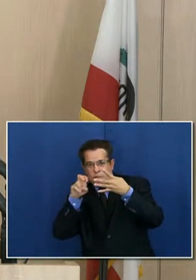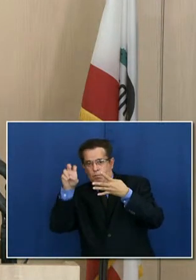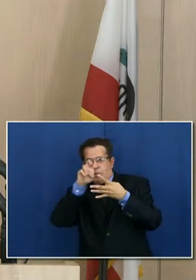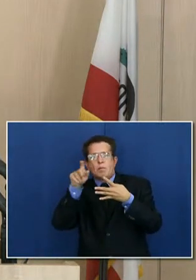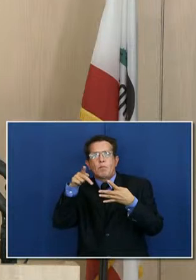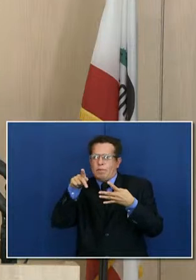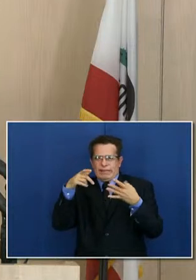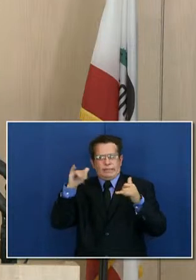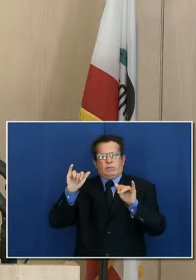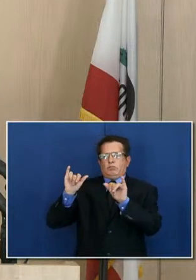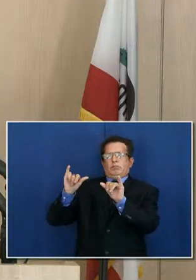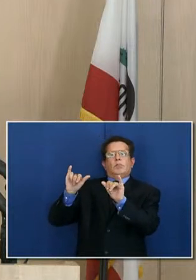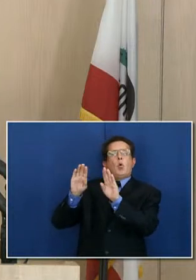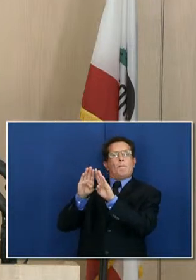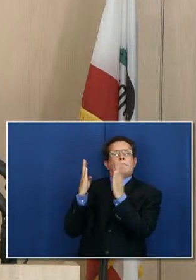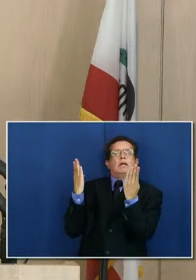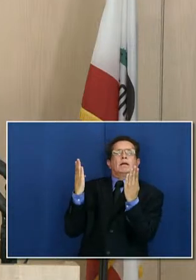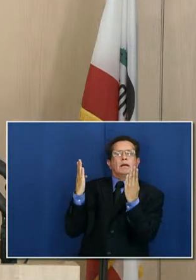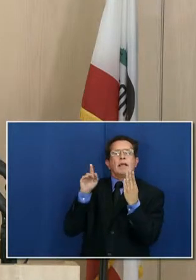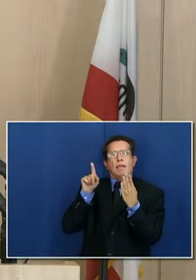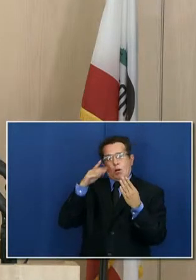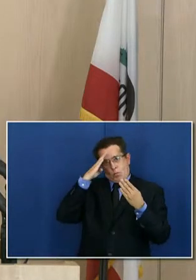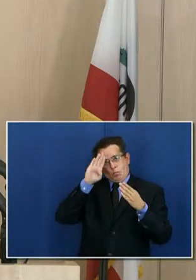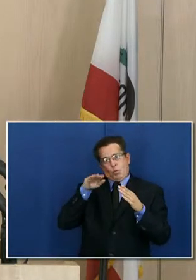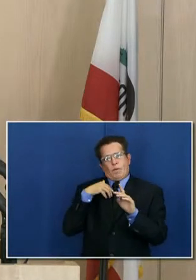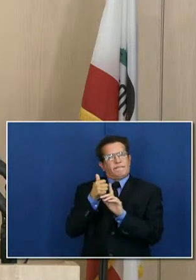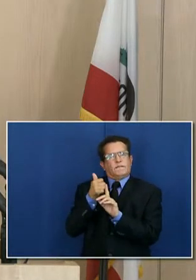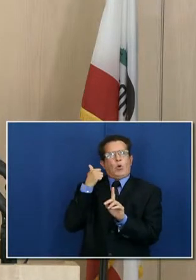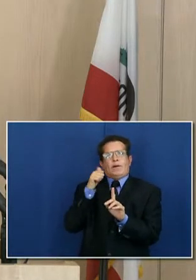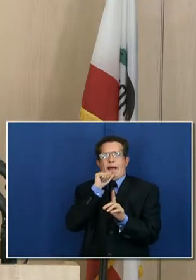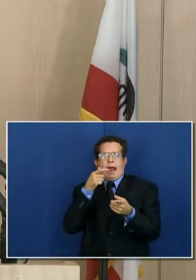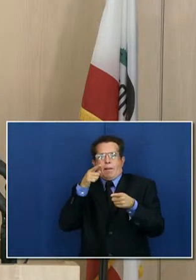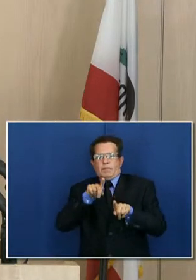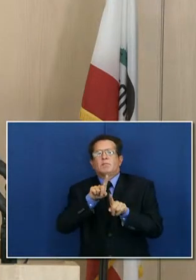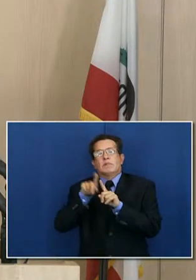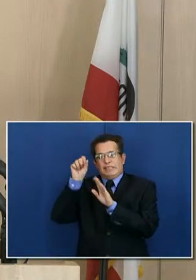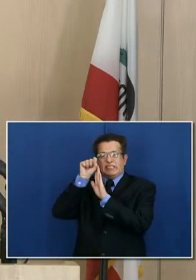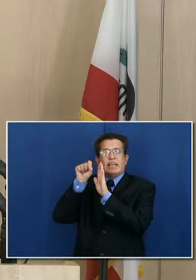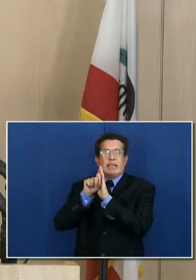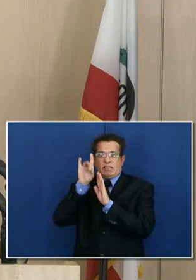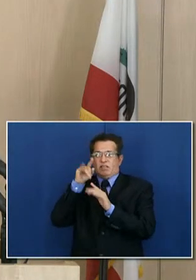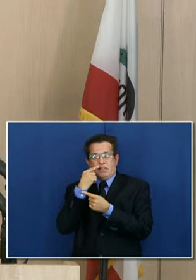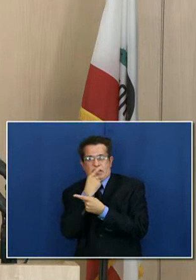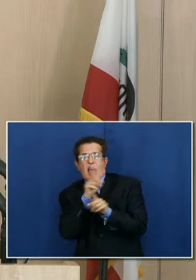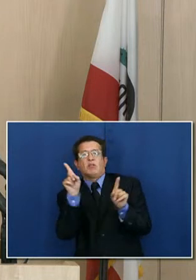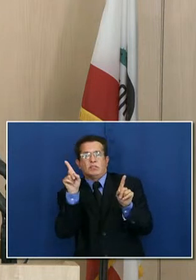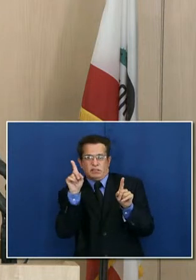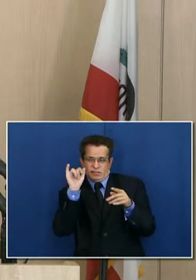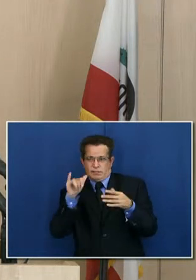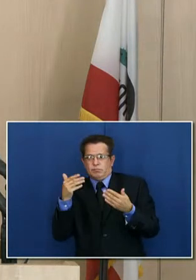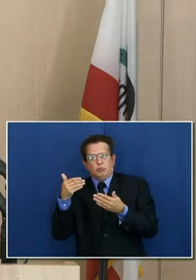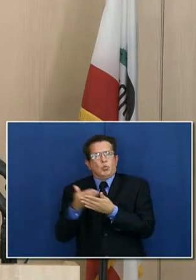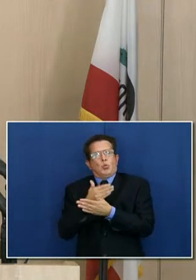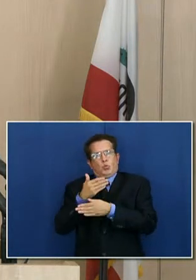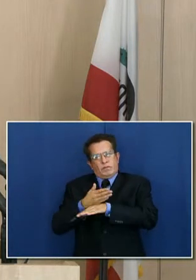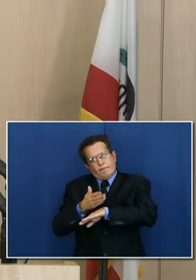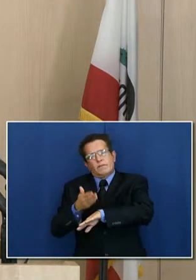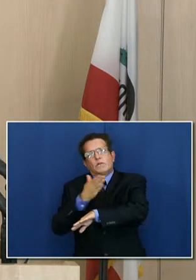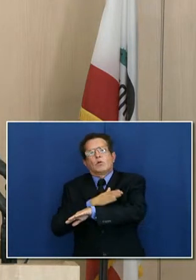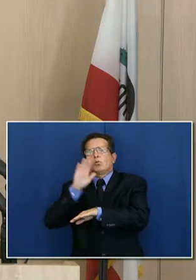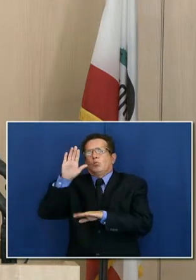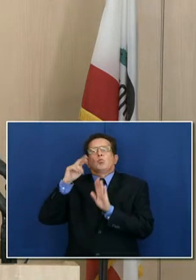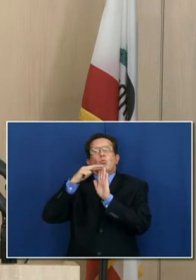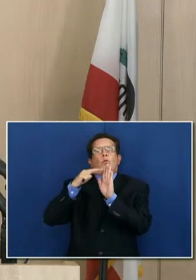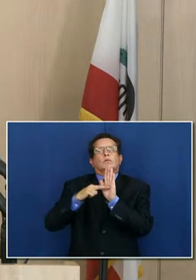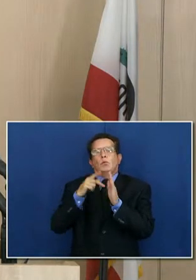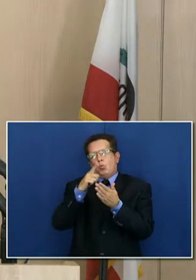tier. We certainly hope to avoid that situation, but the state has revised and adopted a new guidance